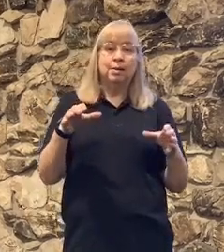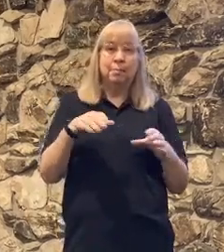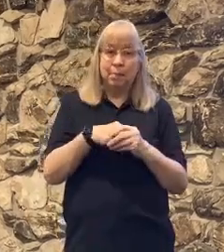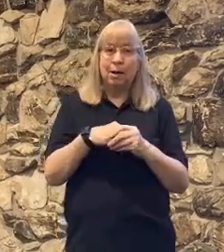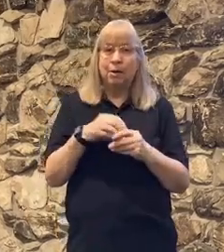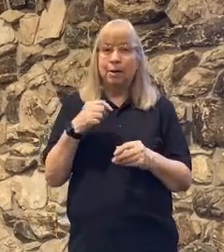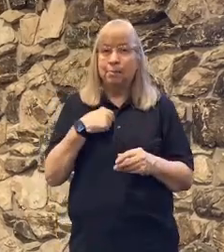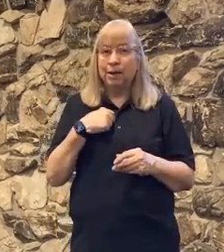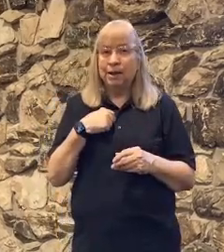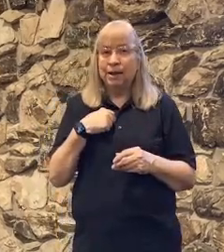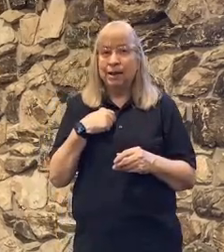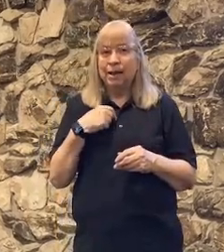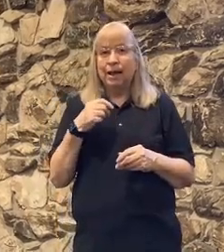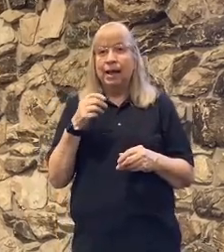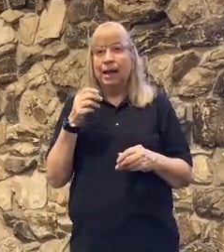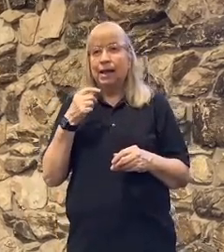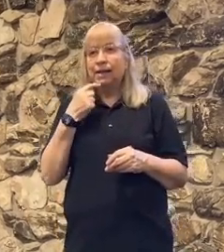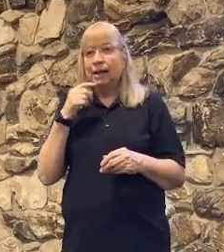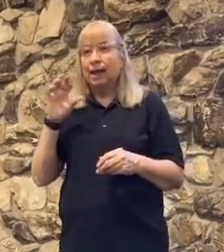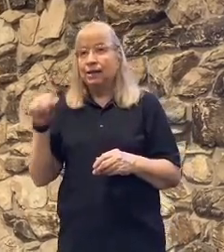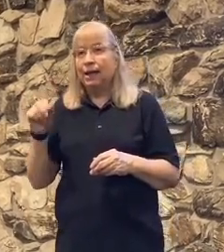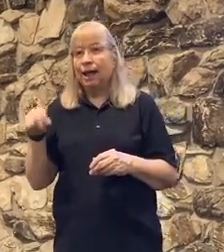they were filled with joy. Is that true?